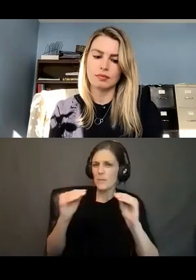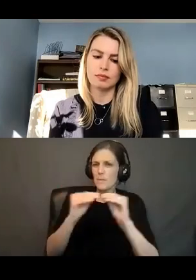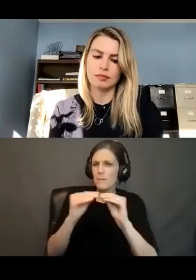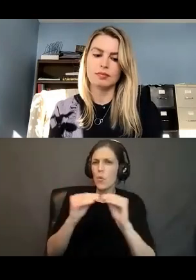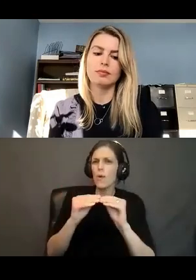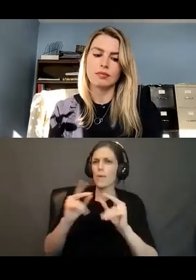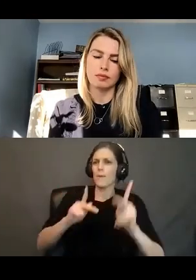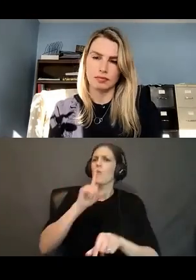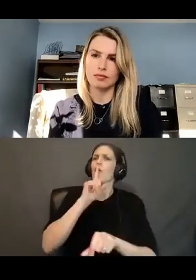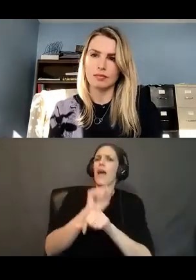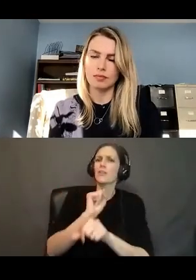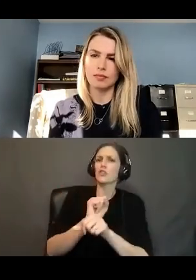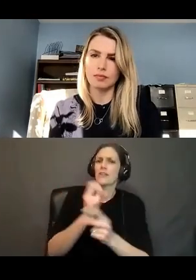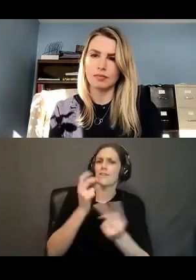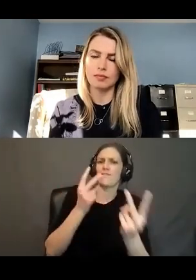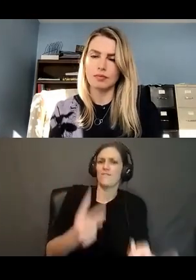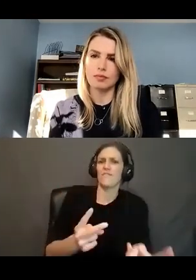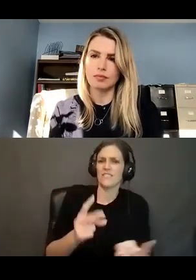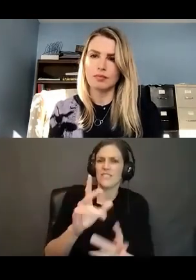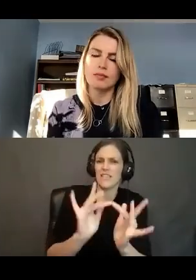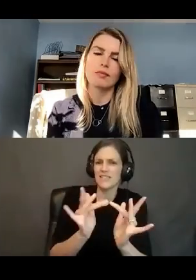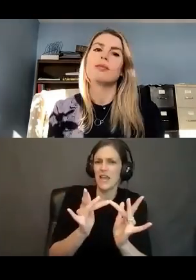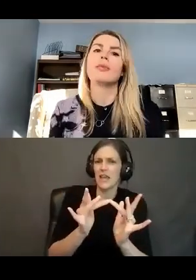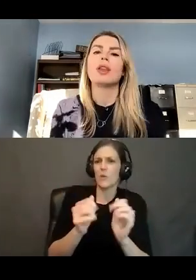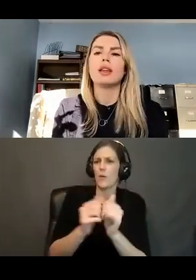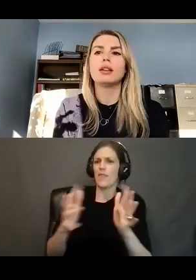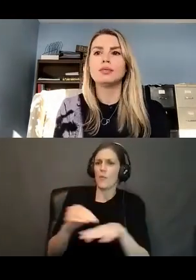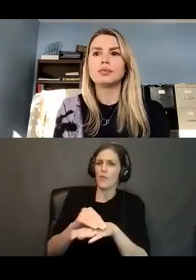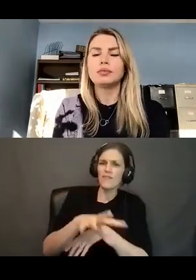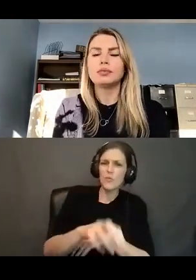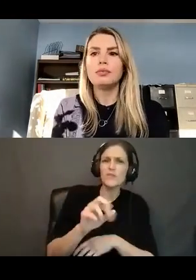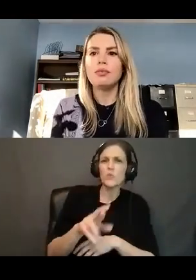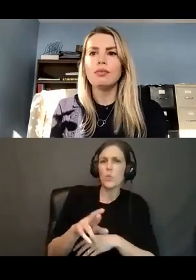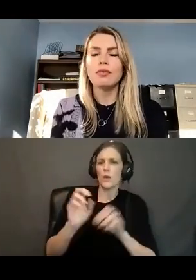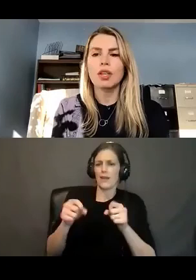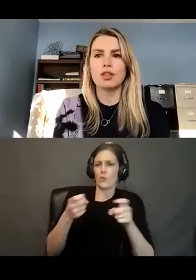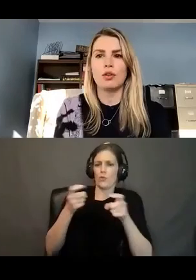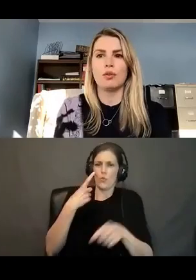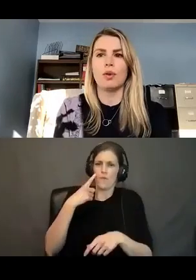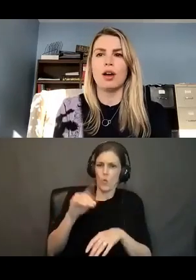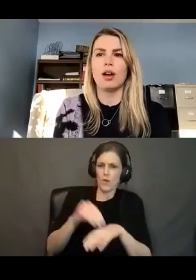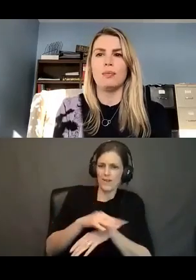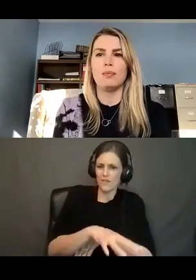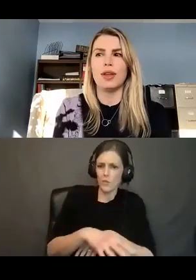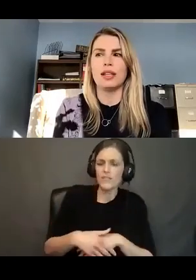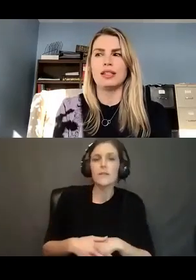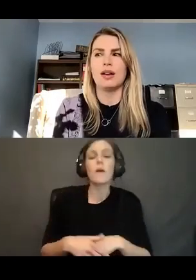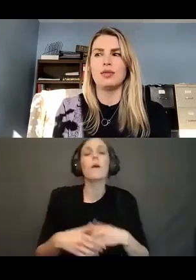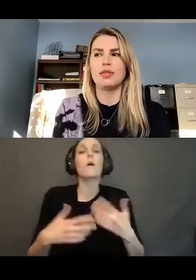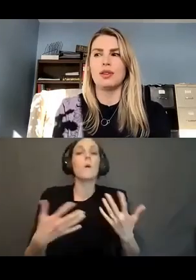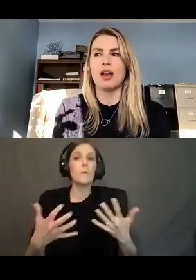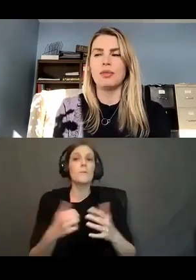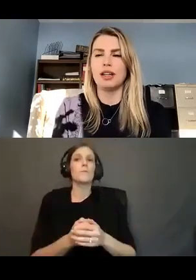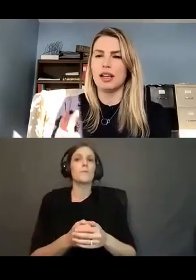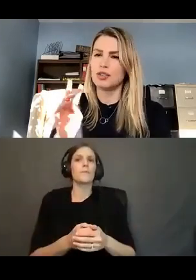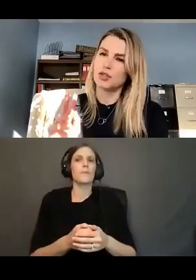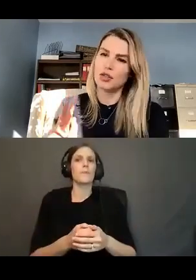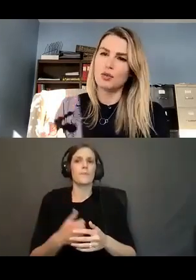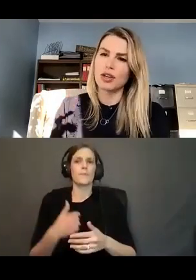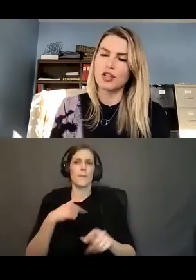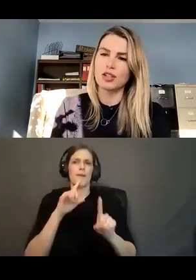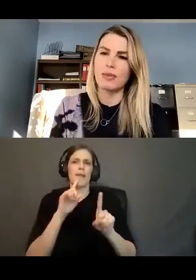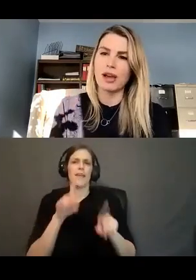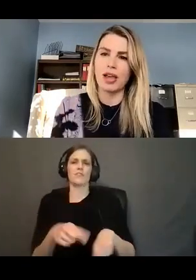sites without without this influence, or can you control for an influence? So it sounds, I'm going to answer